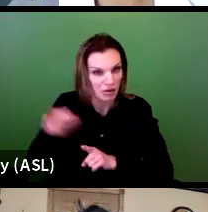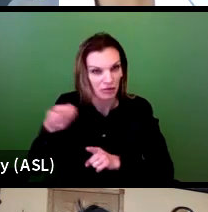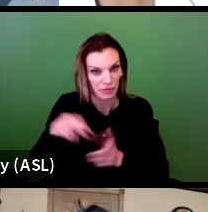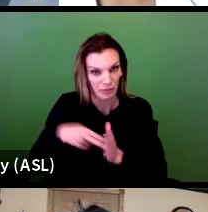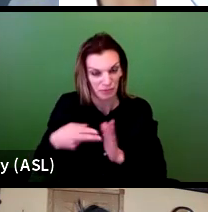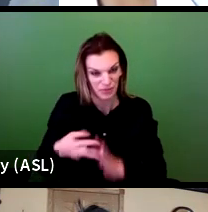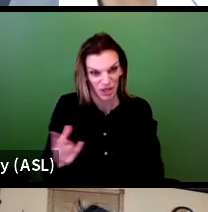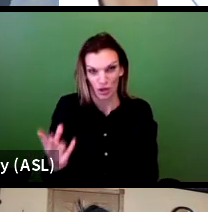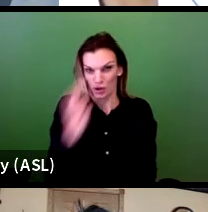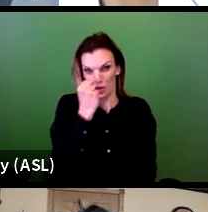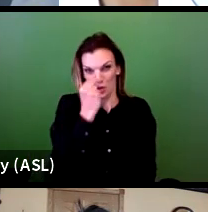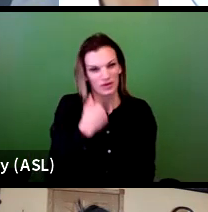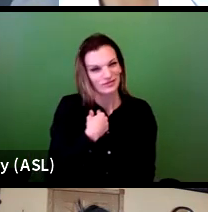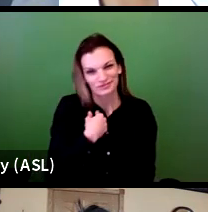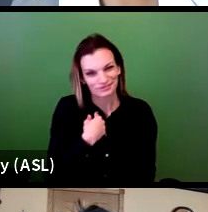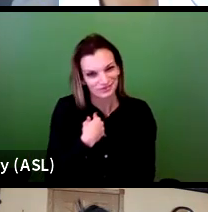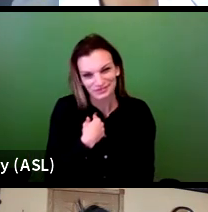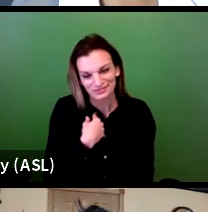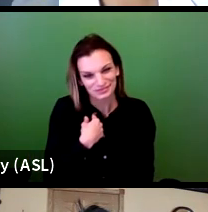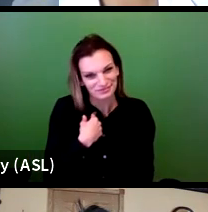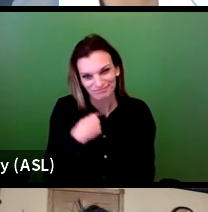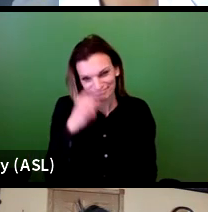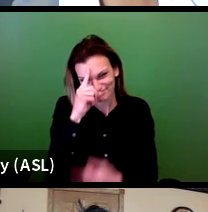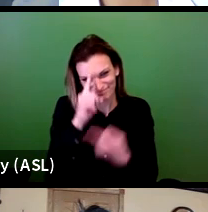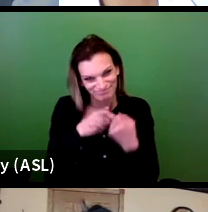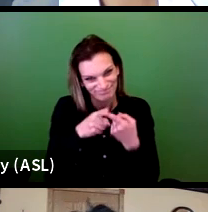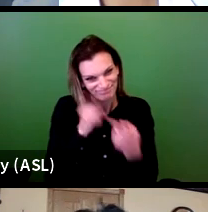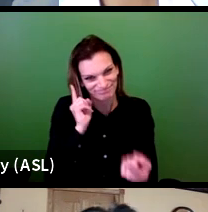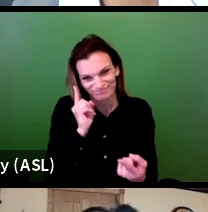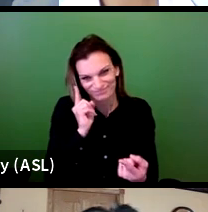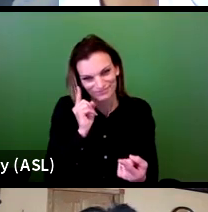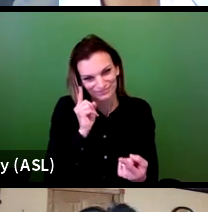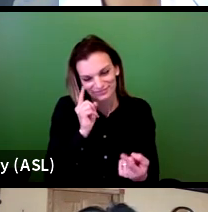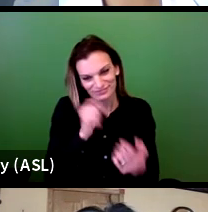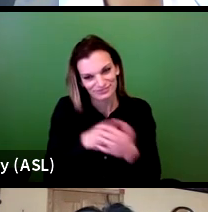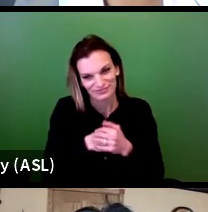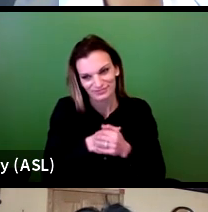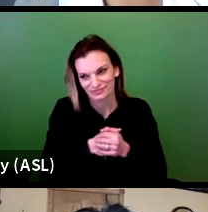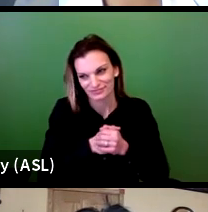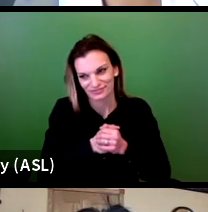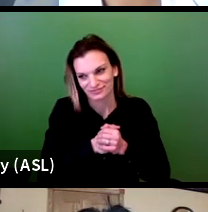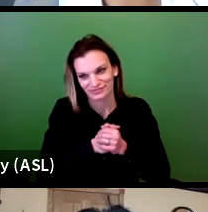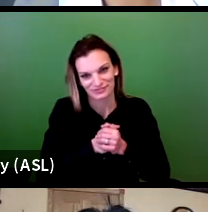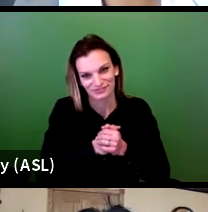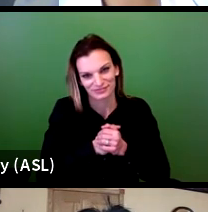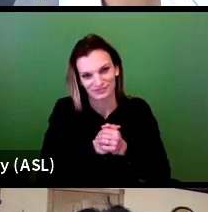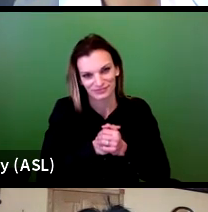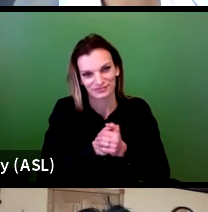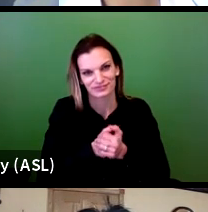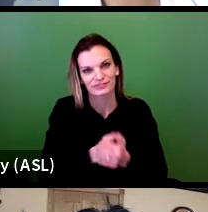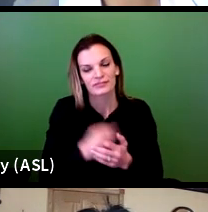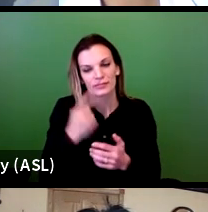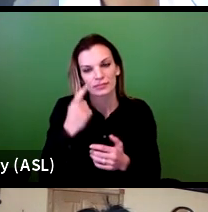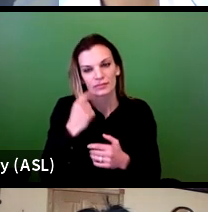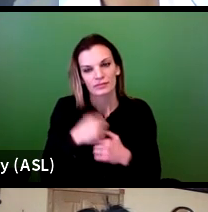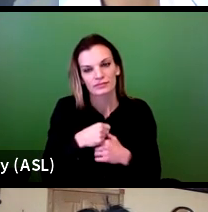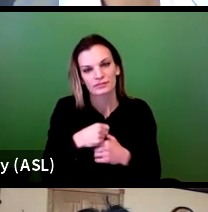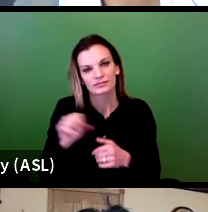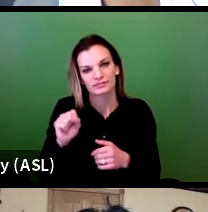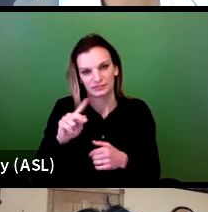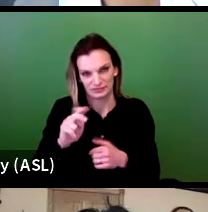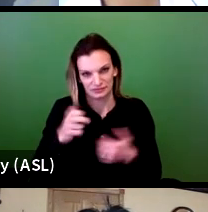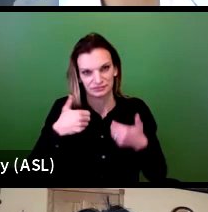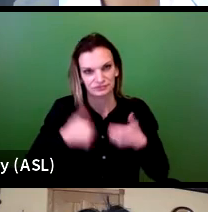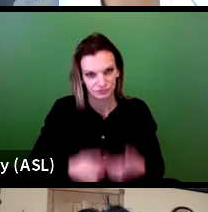don't like the idea of limiting, you being on a committee again. Well, I think that's